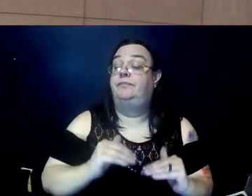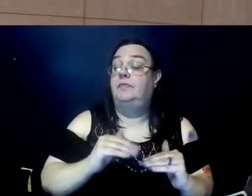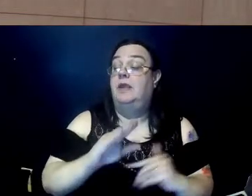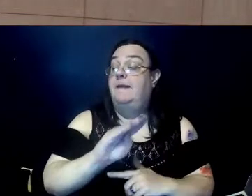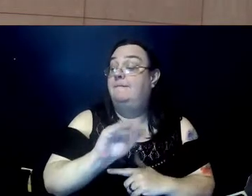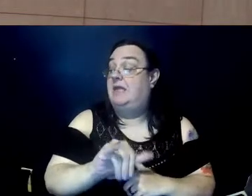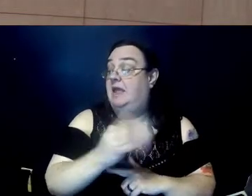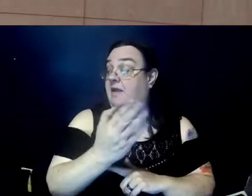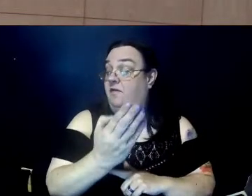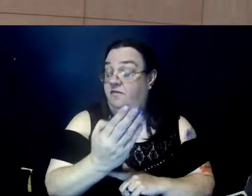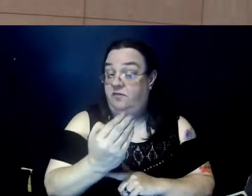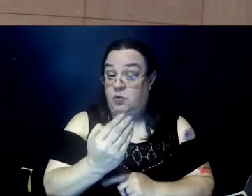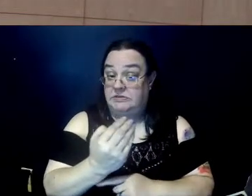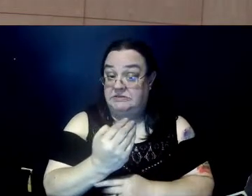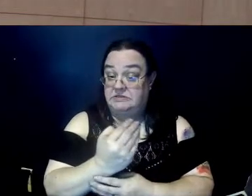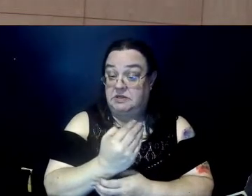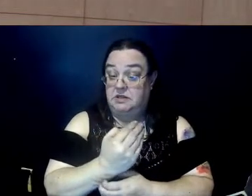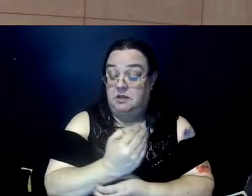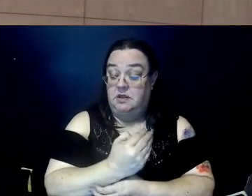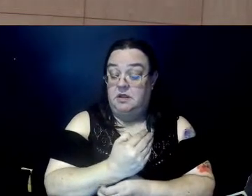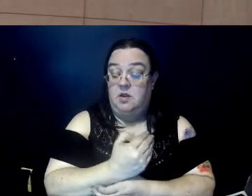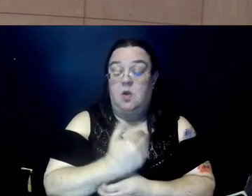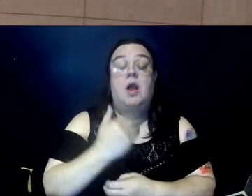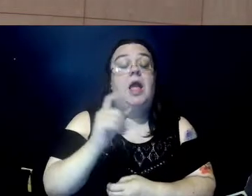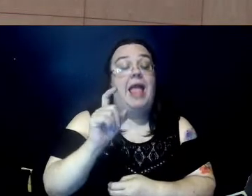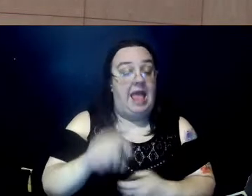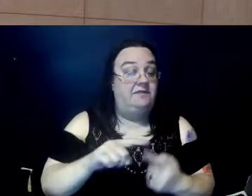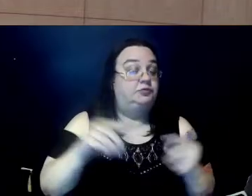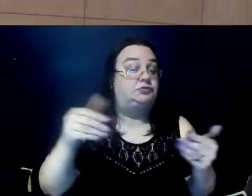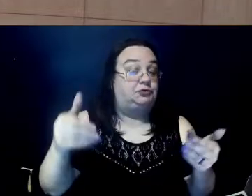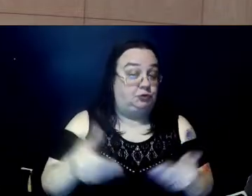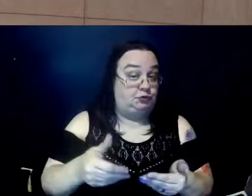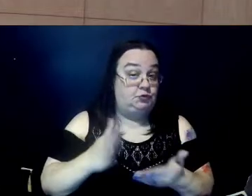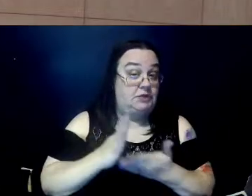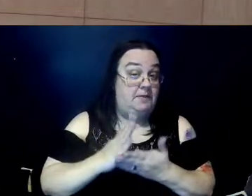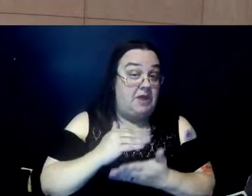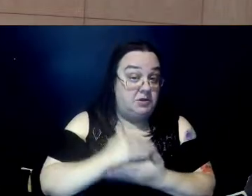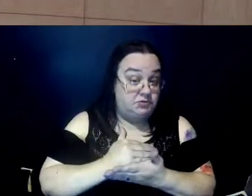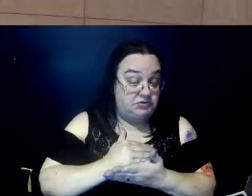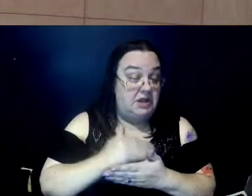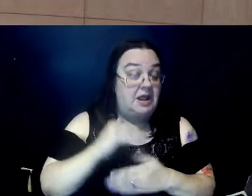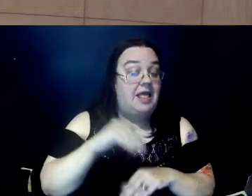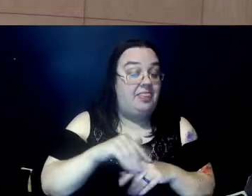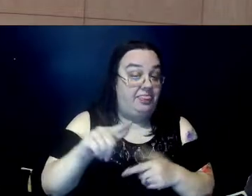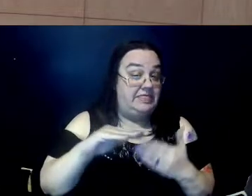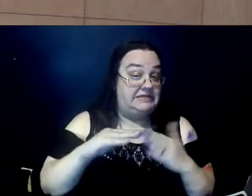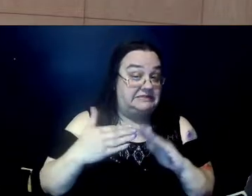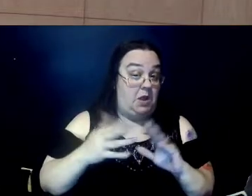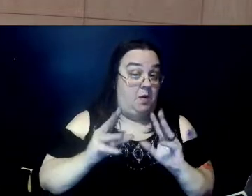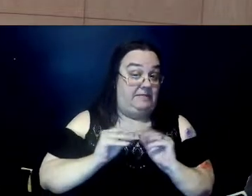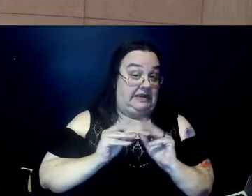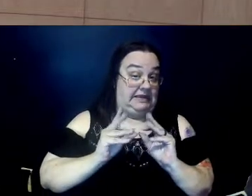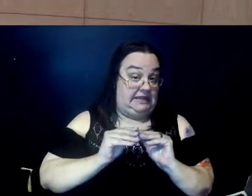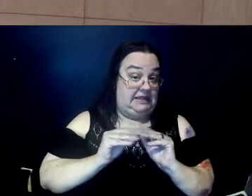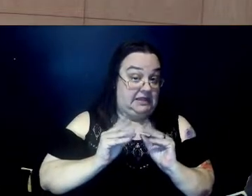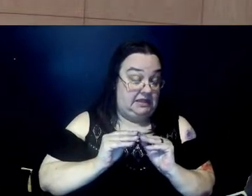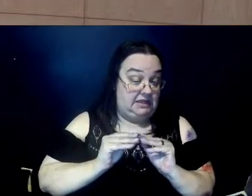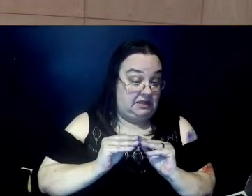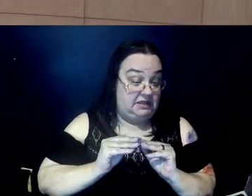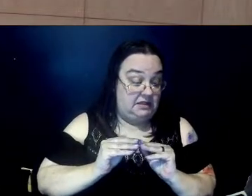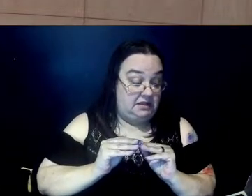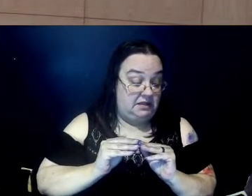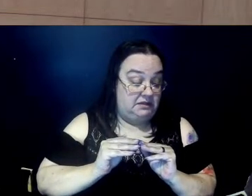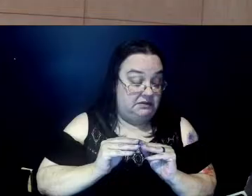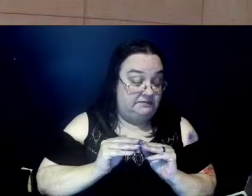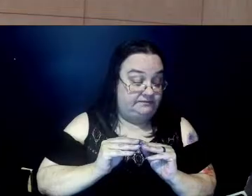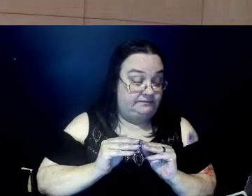May 14th, we have to introduce the budget at the town meeting. Yes.